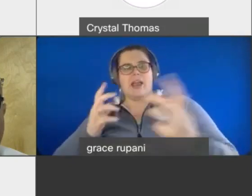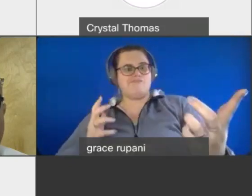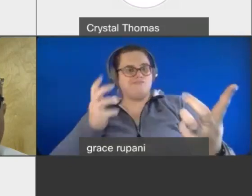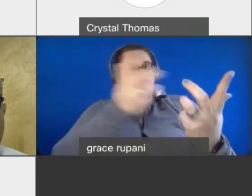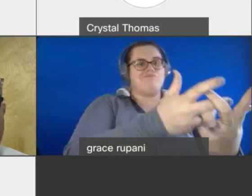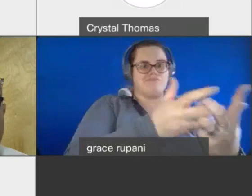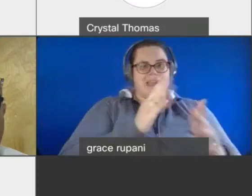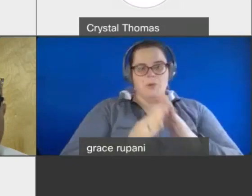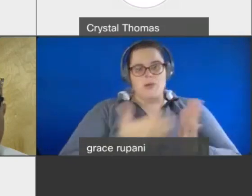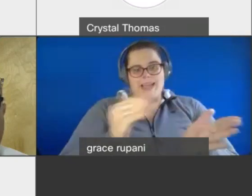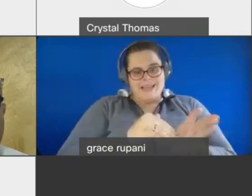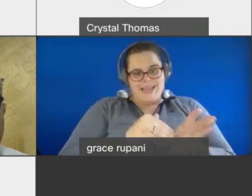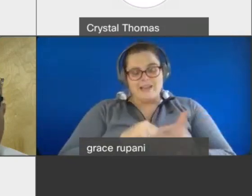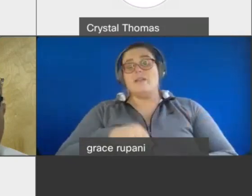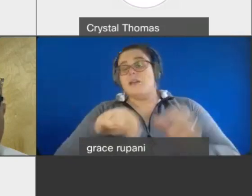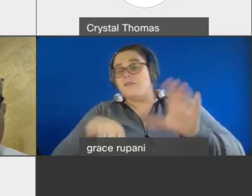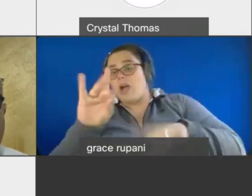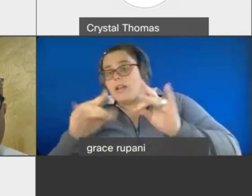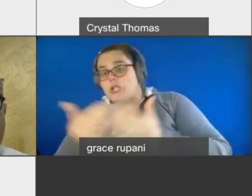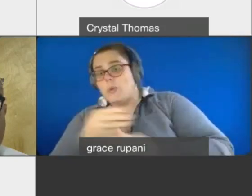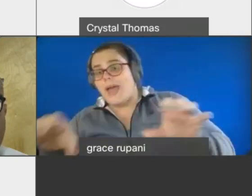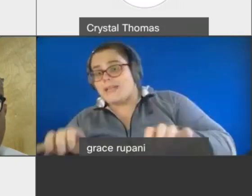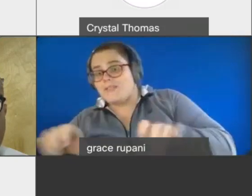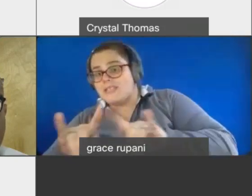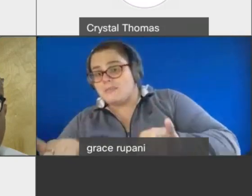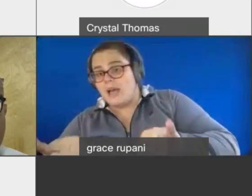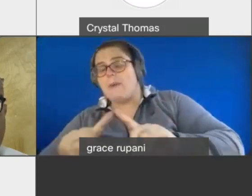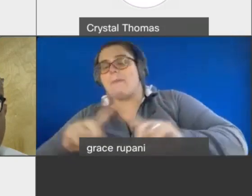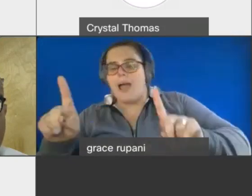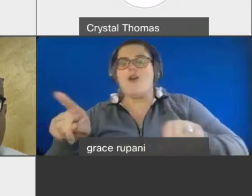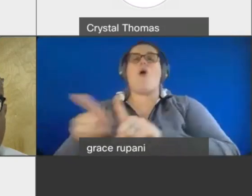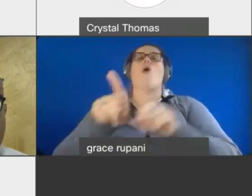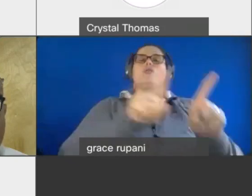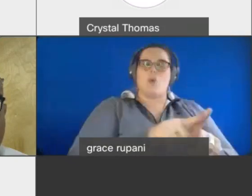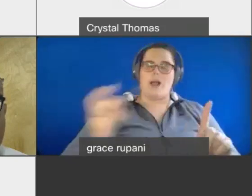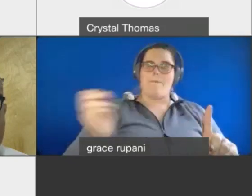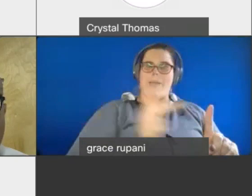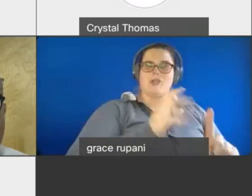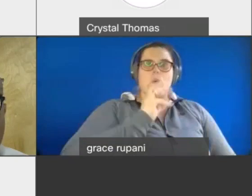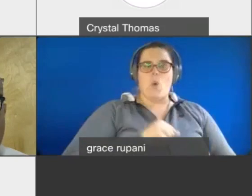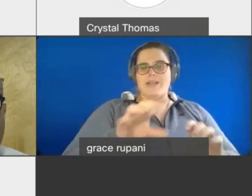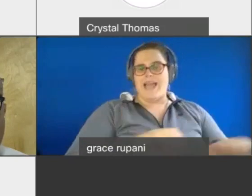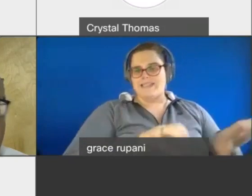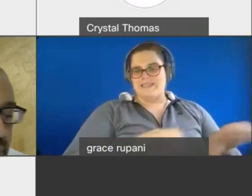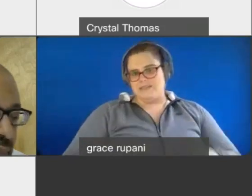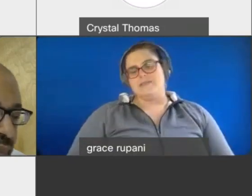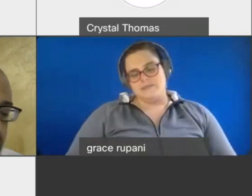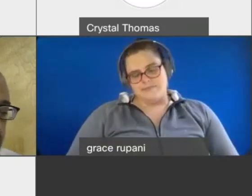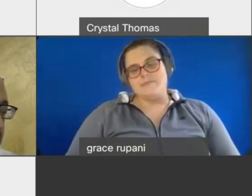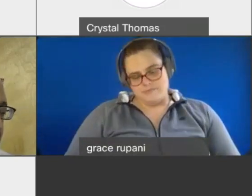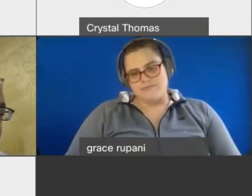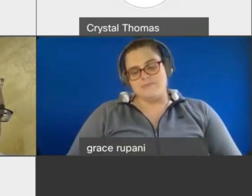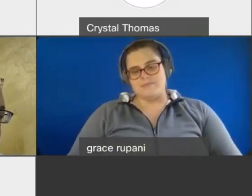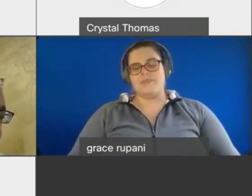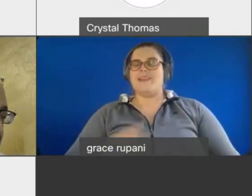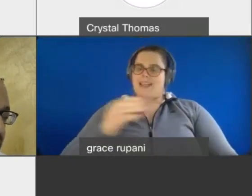new activities, but they're also going back to their old activities prior to the pandemic. And just, again, like I said, reestablishing